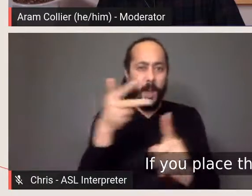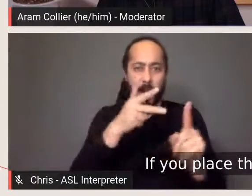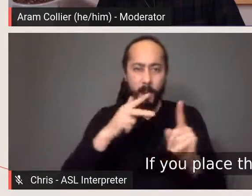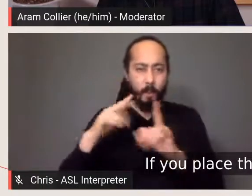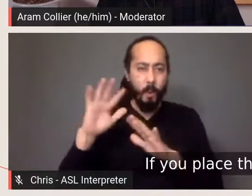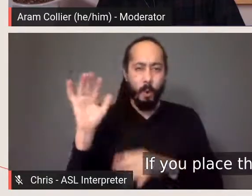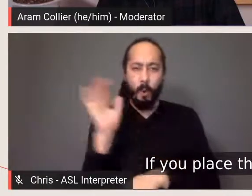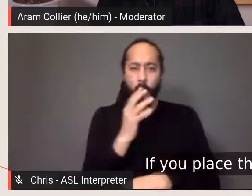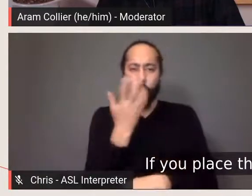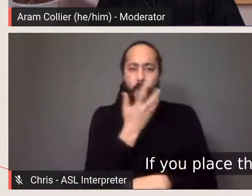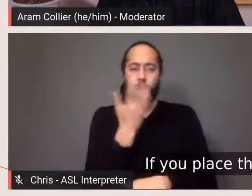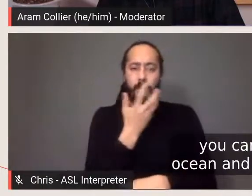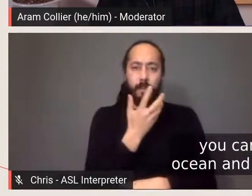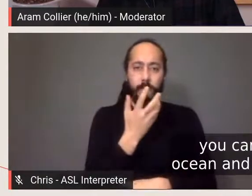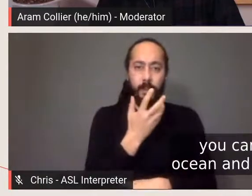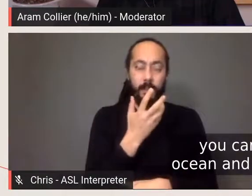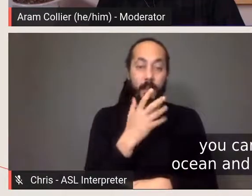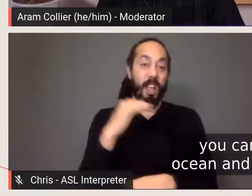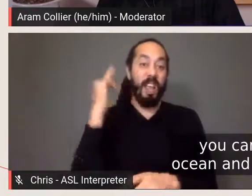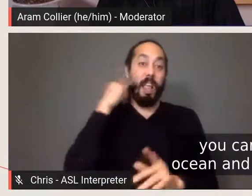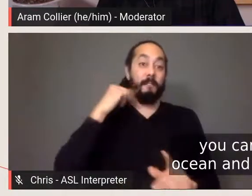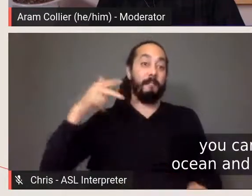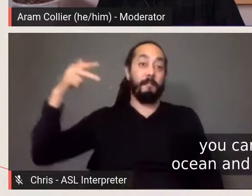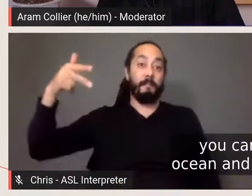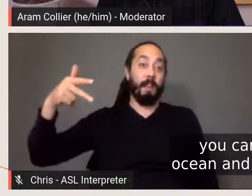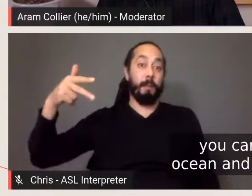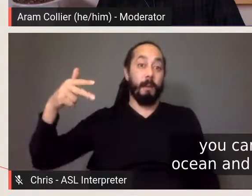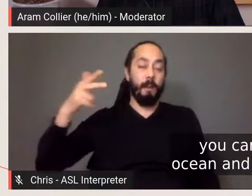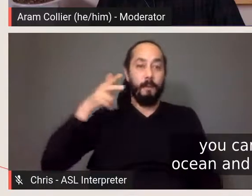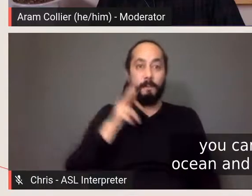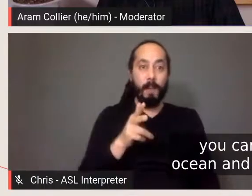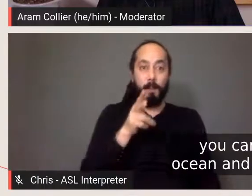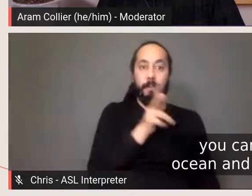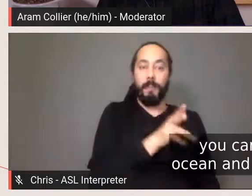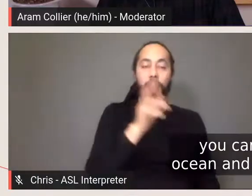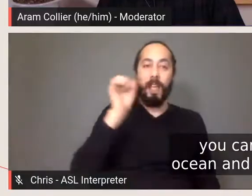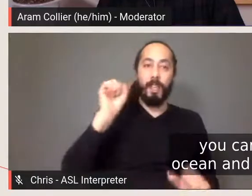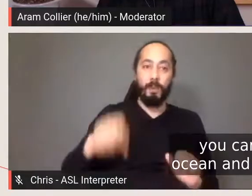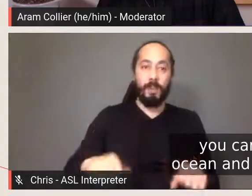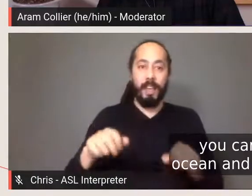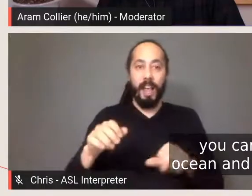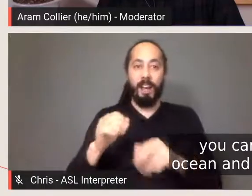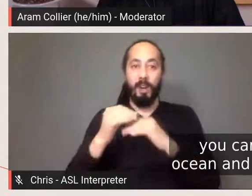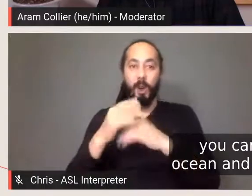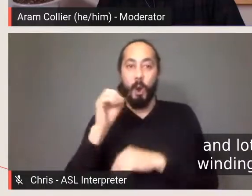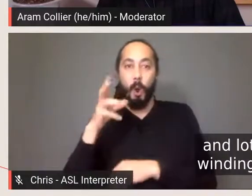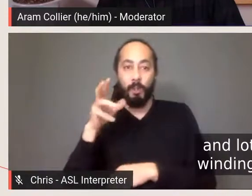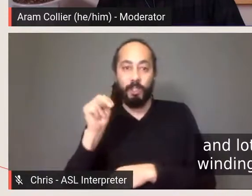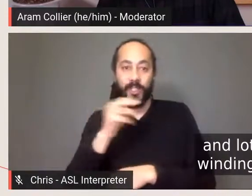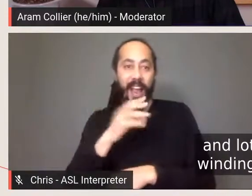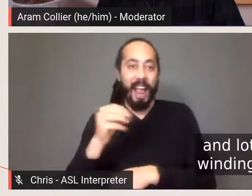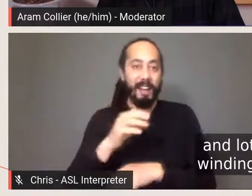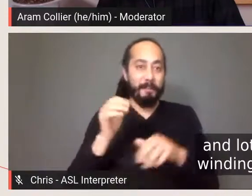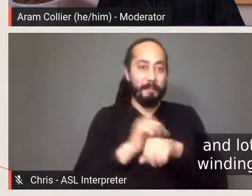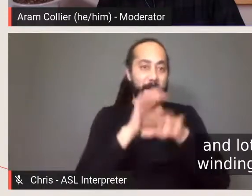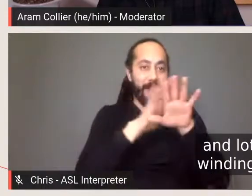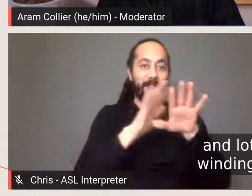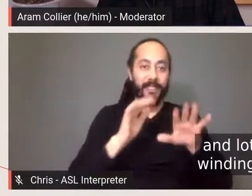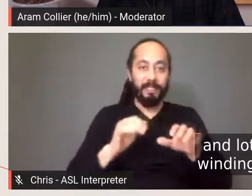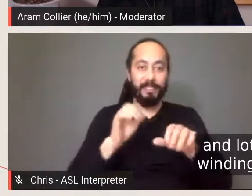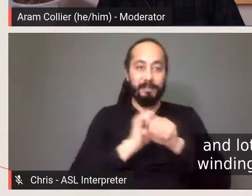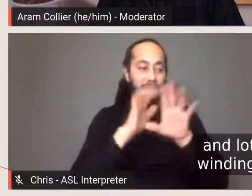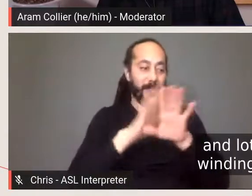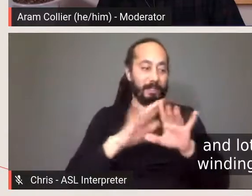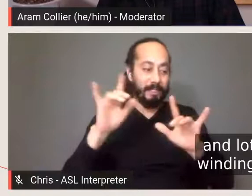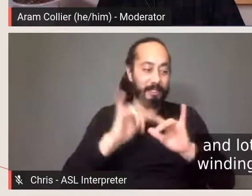camera elsewhere, you can get both the ocean and the mountains and lots of, long